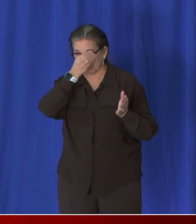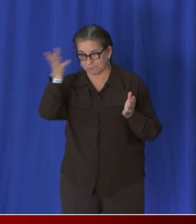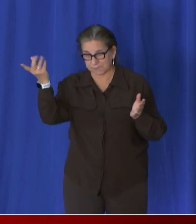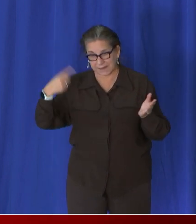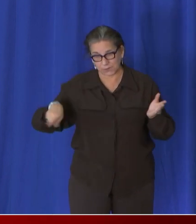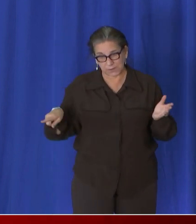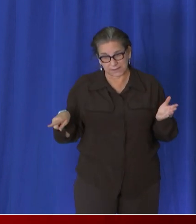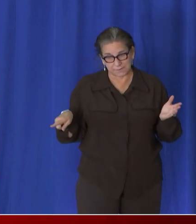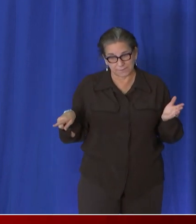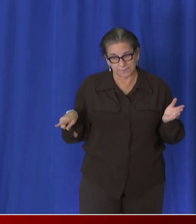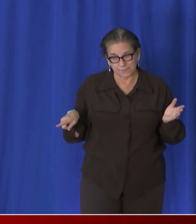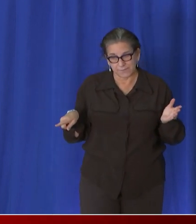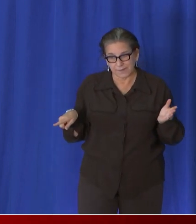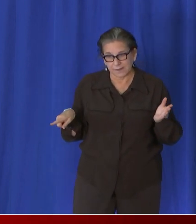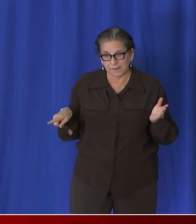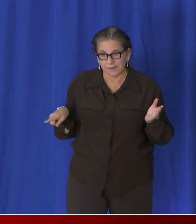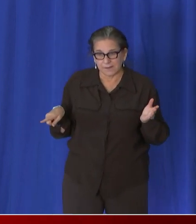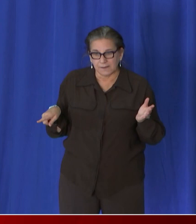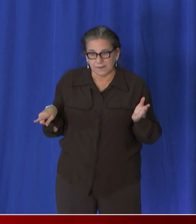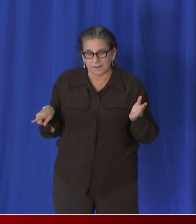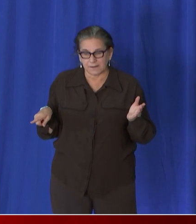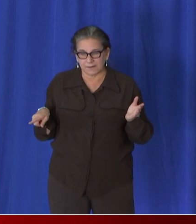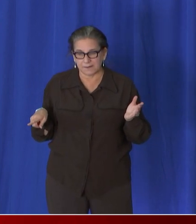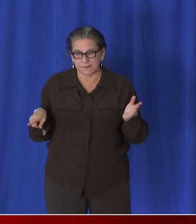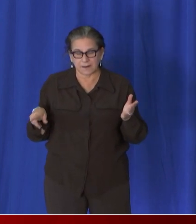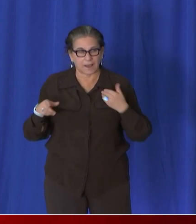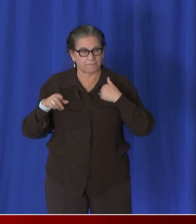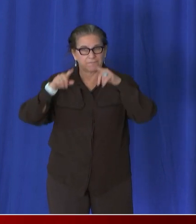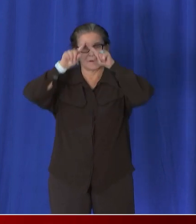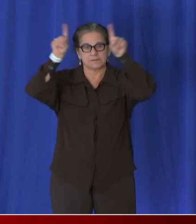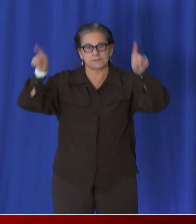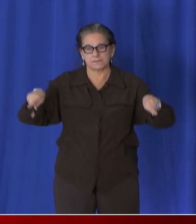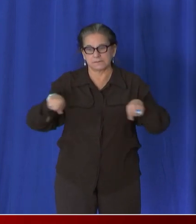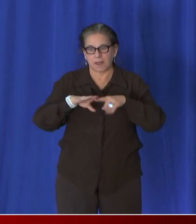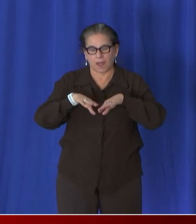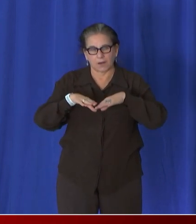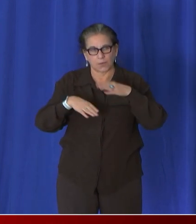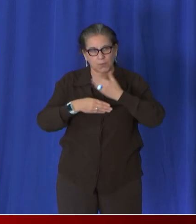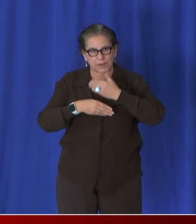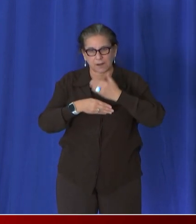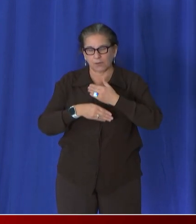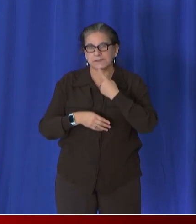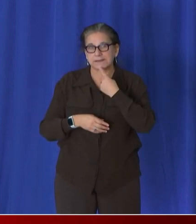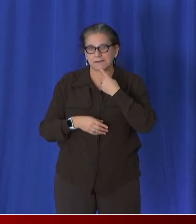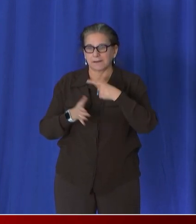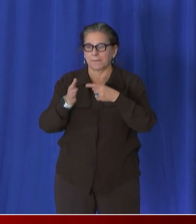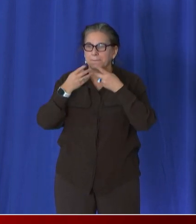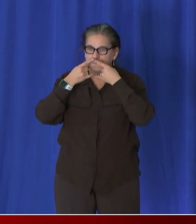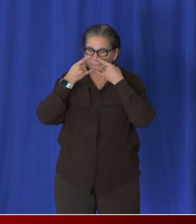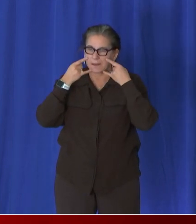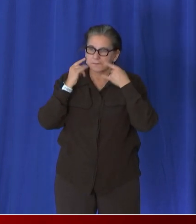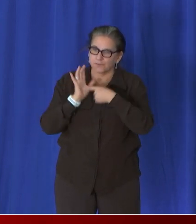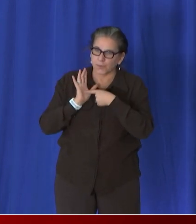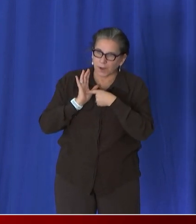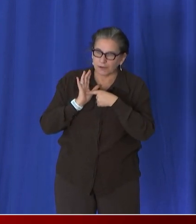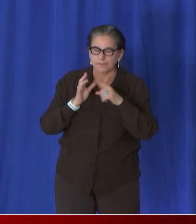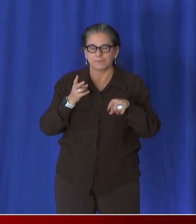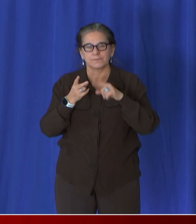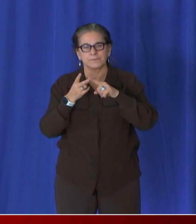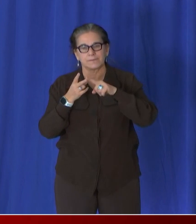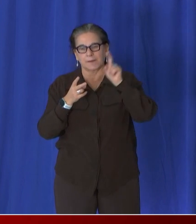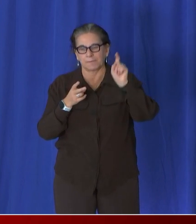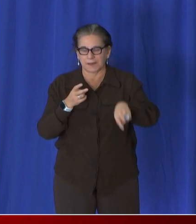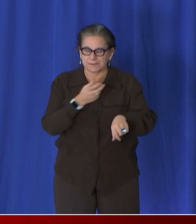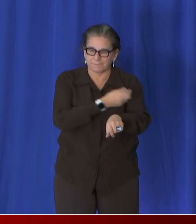Things like this have helped when we've tried to have people wear masks and such. So this work will all begin in terms of getting this